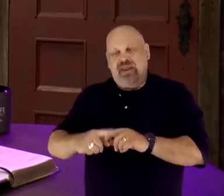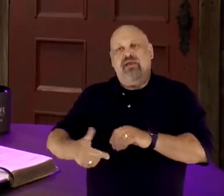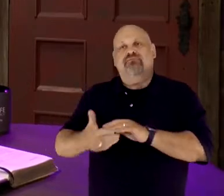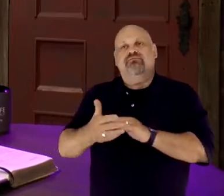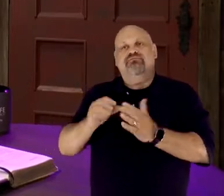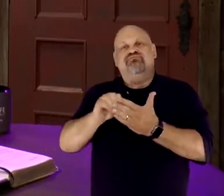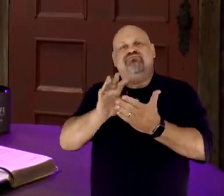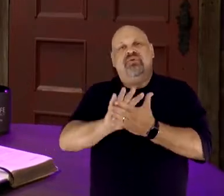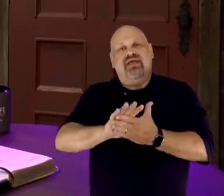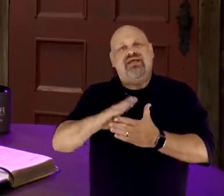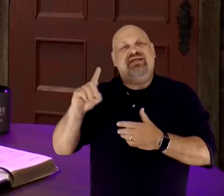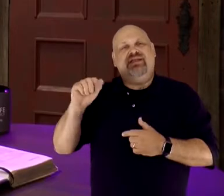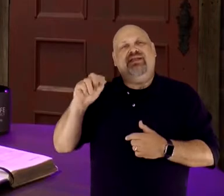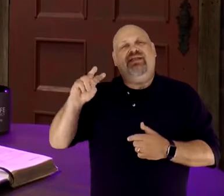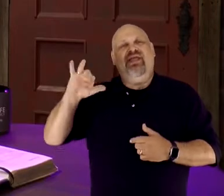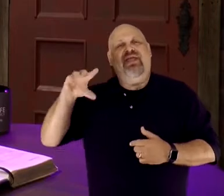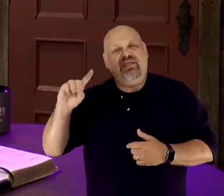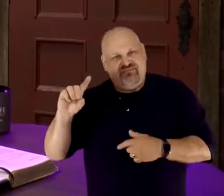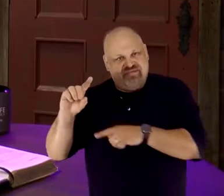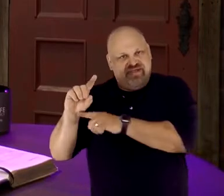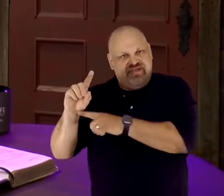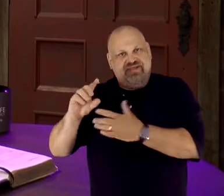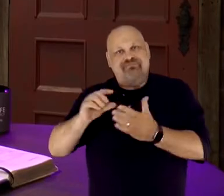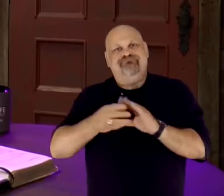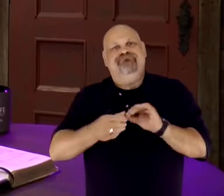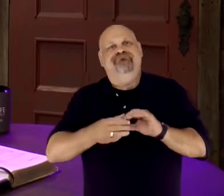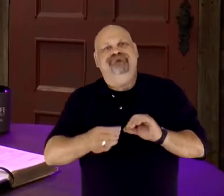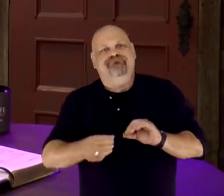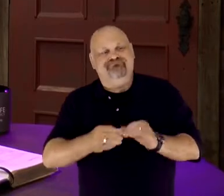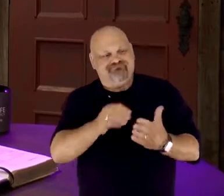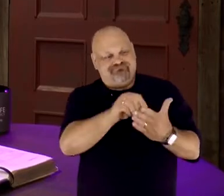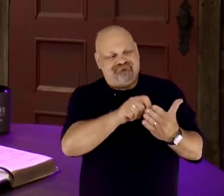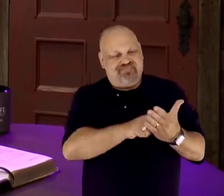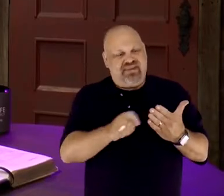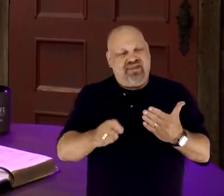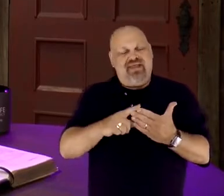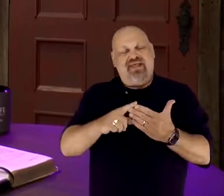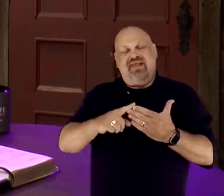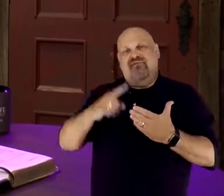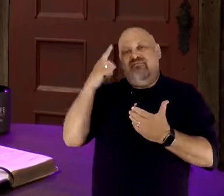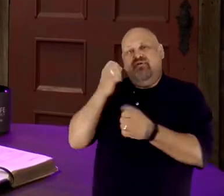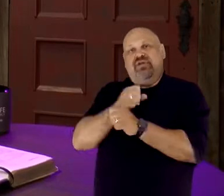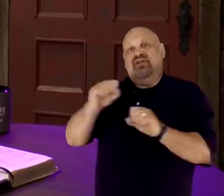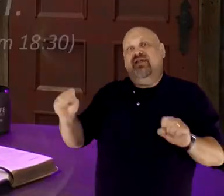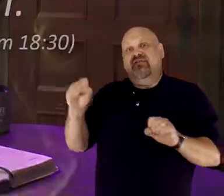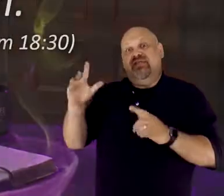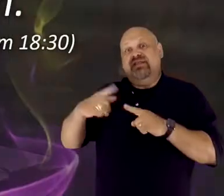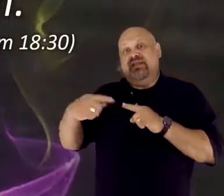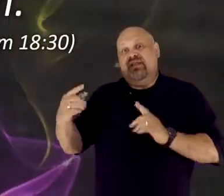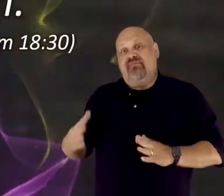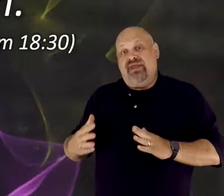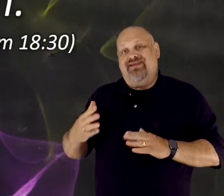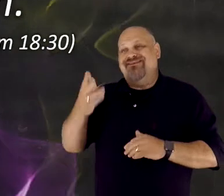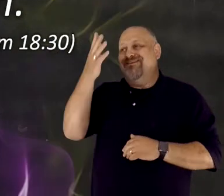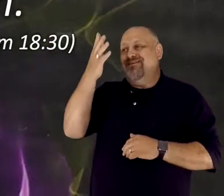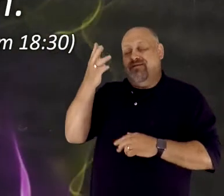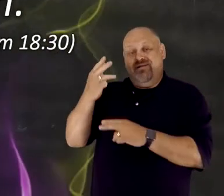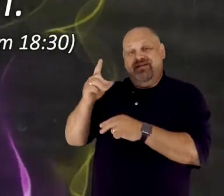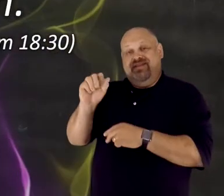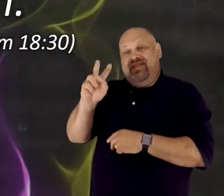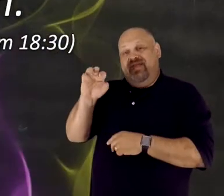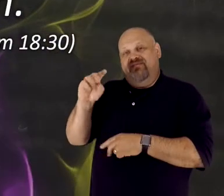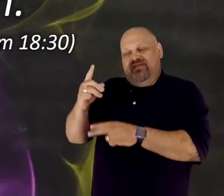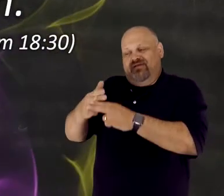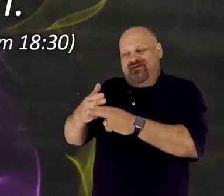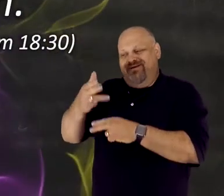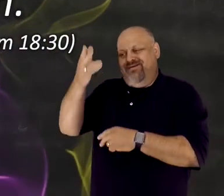enemies. David was called a man after God's own heart, and the Holy Spirit inspired David to write, "As for God,